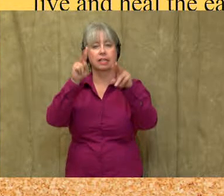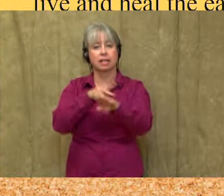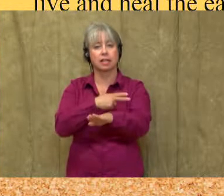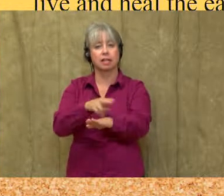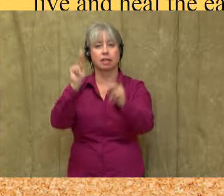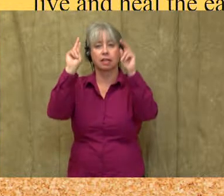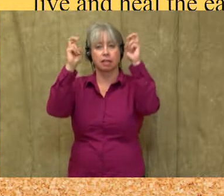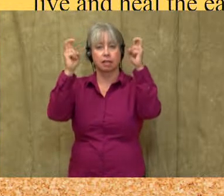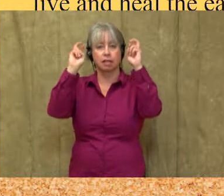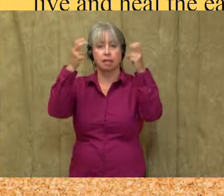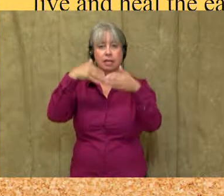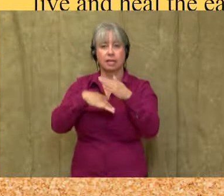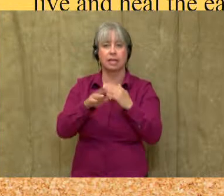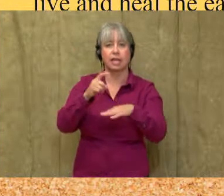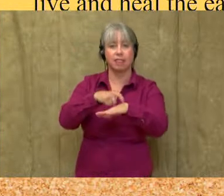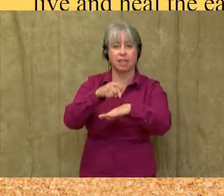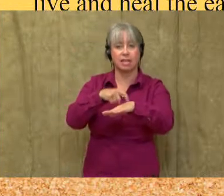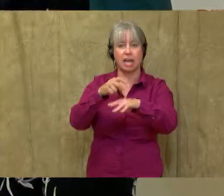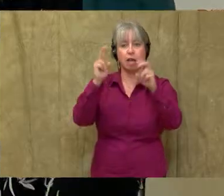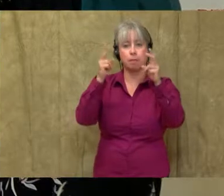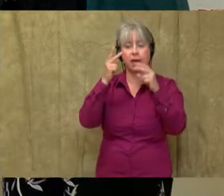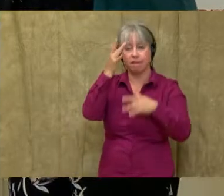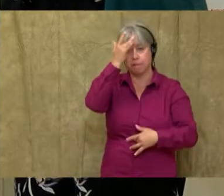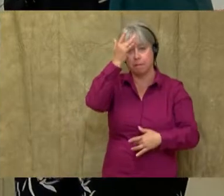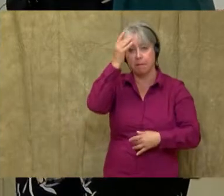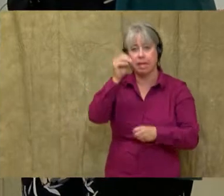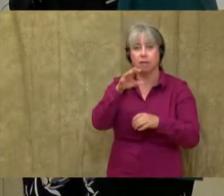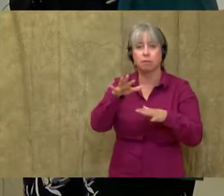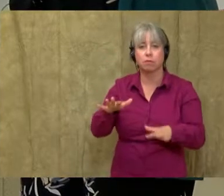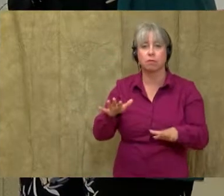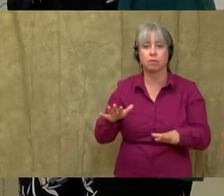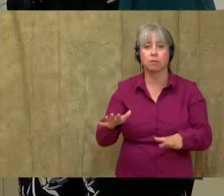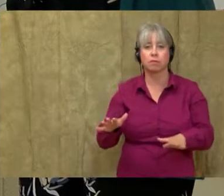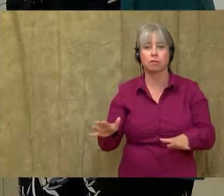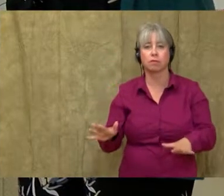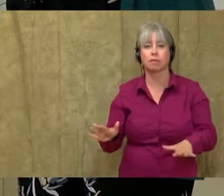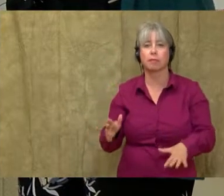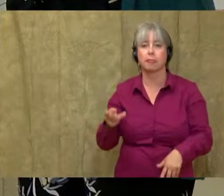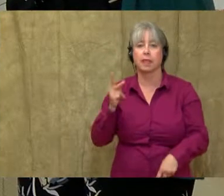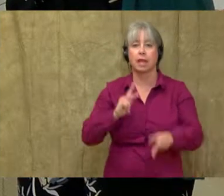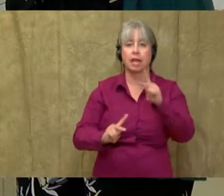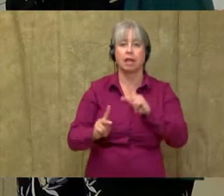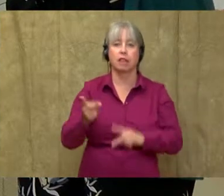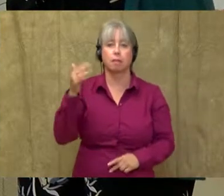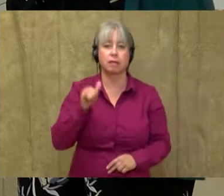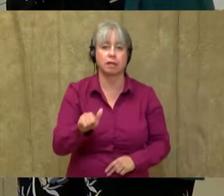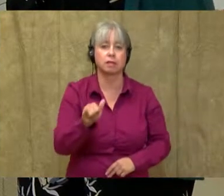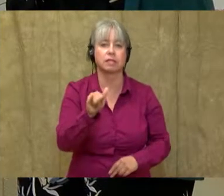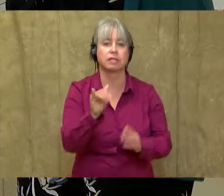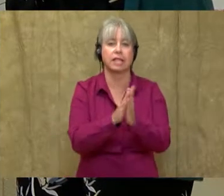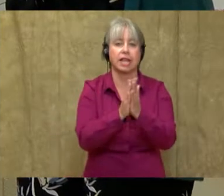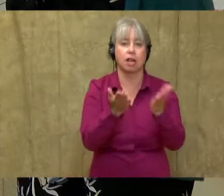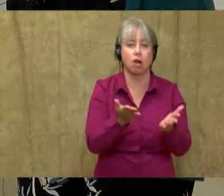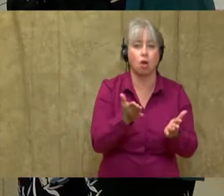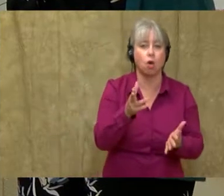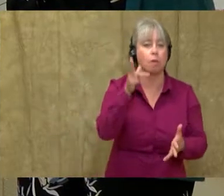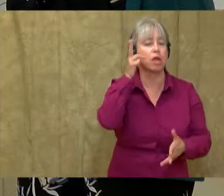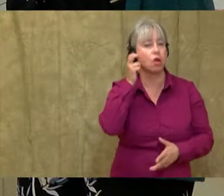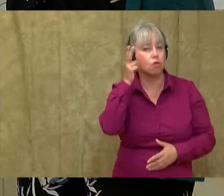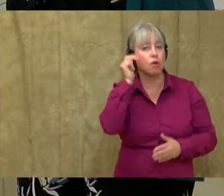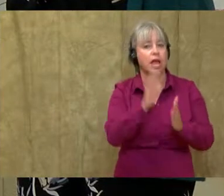is In the Time of Pandemic. As the people stayed home and read books and listened